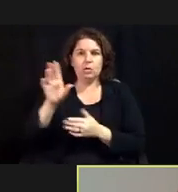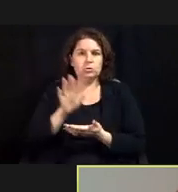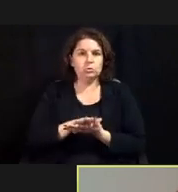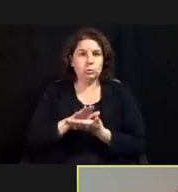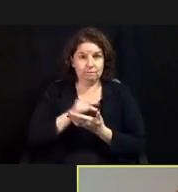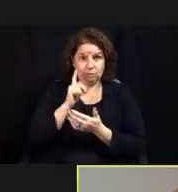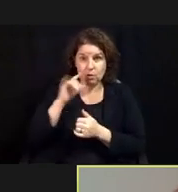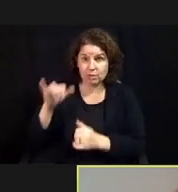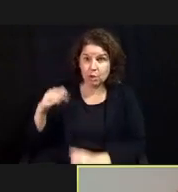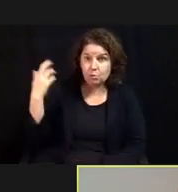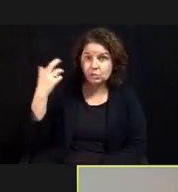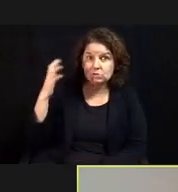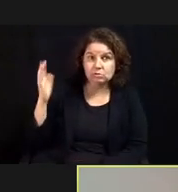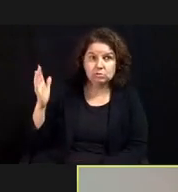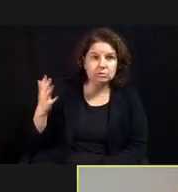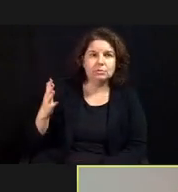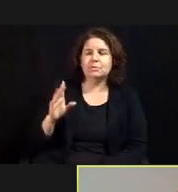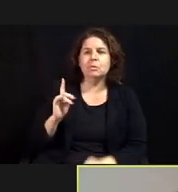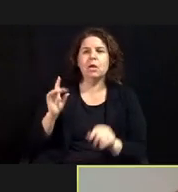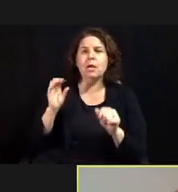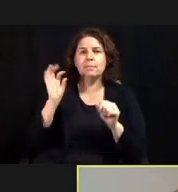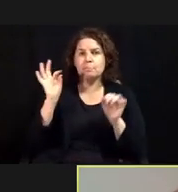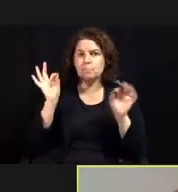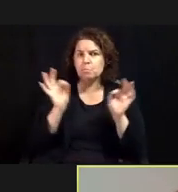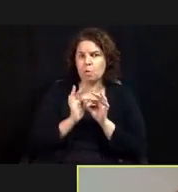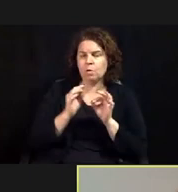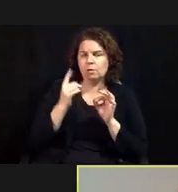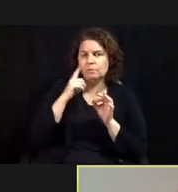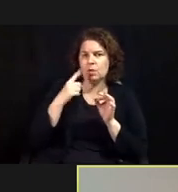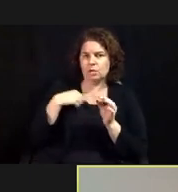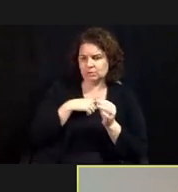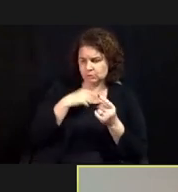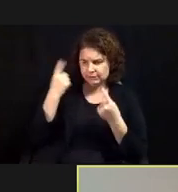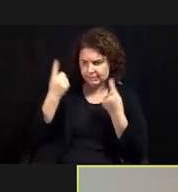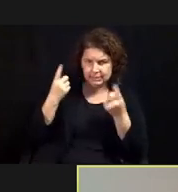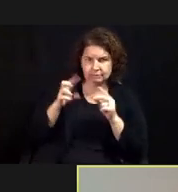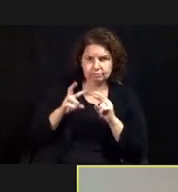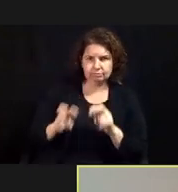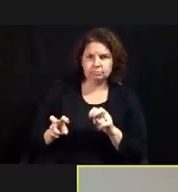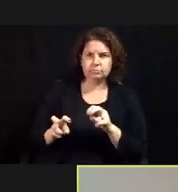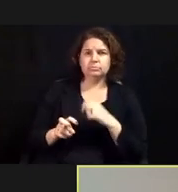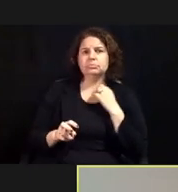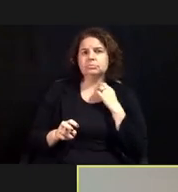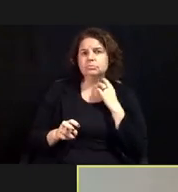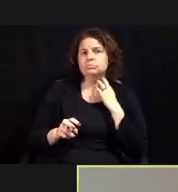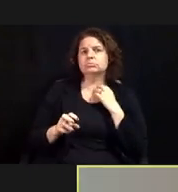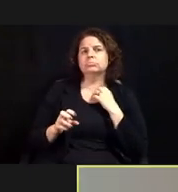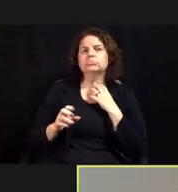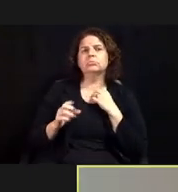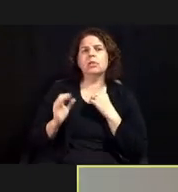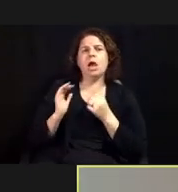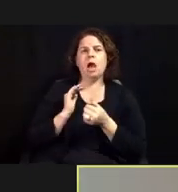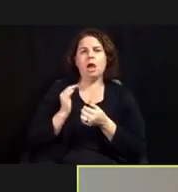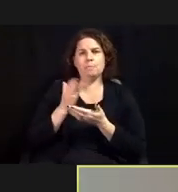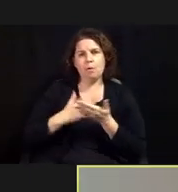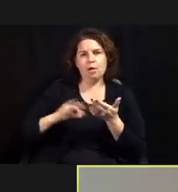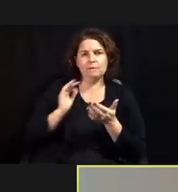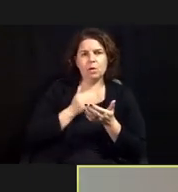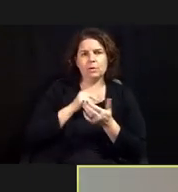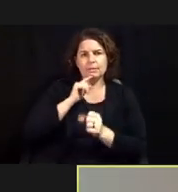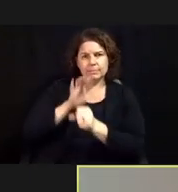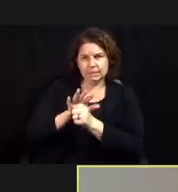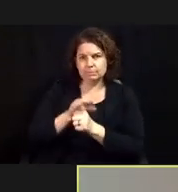important factor and another driver of our commitment to try and make our schools as safe as they can be and get children back